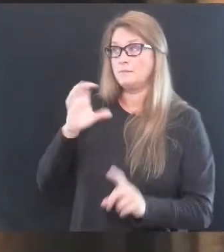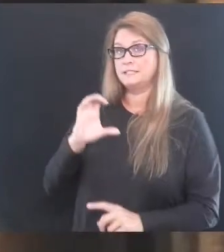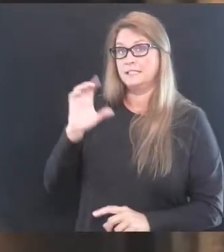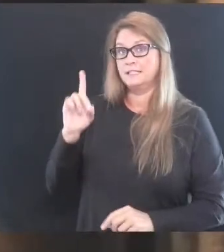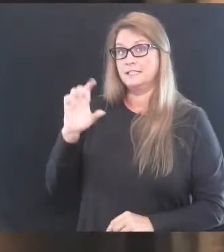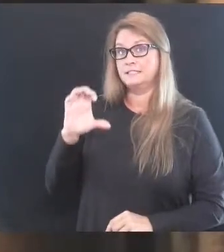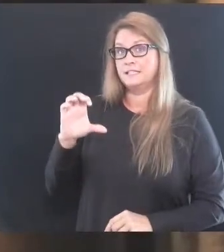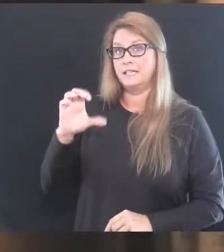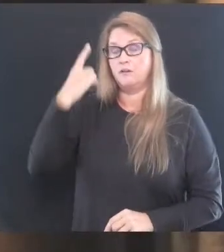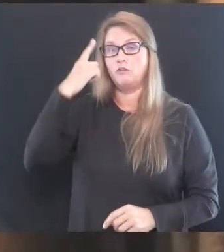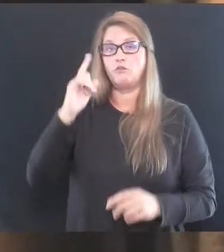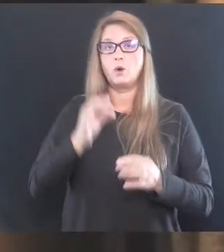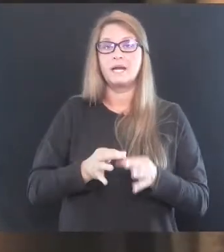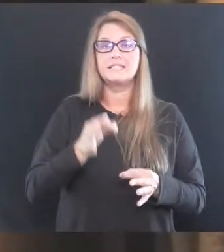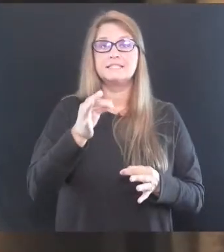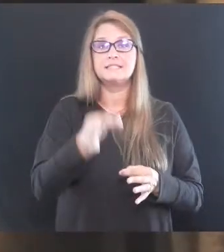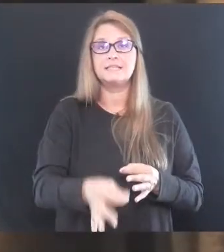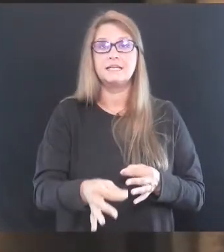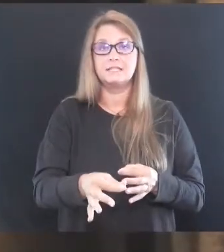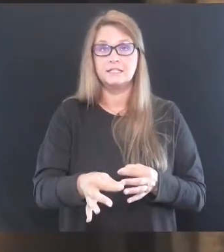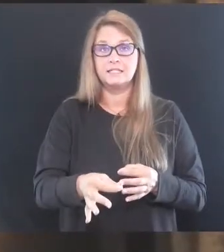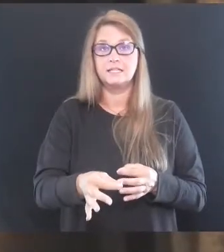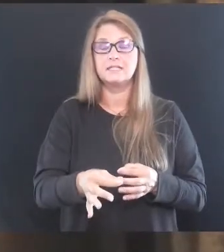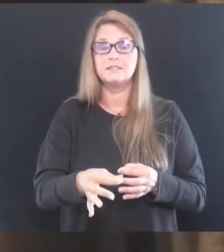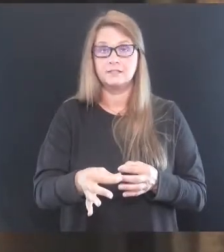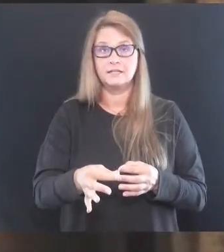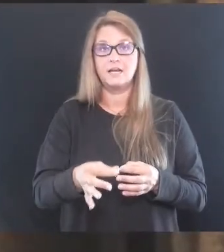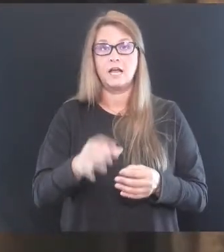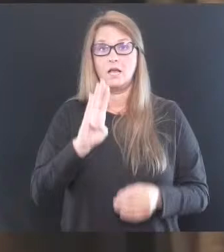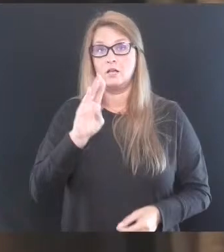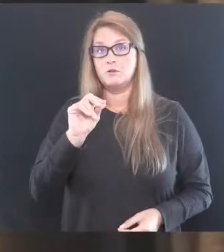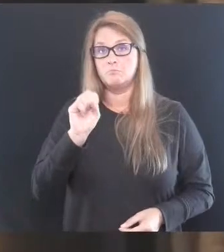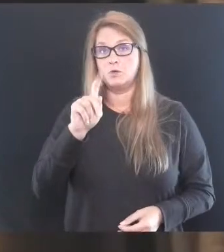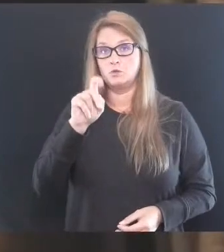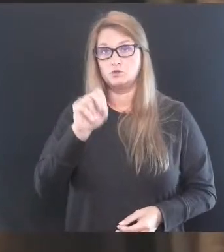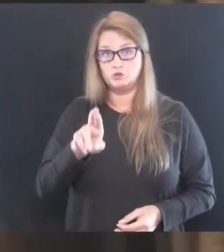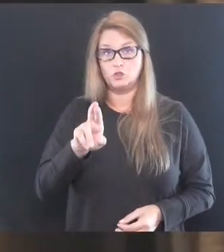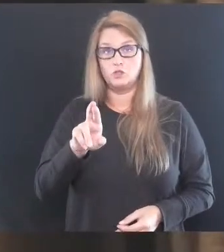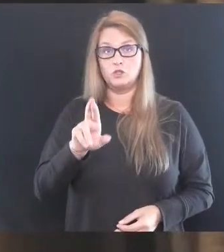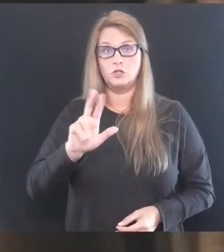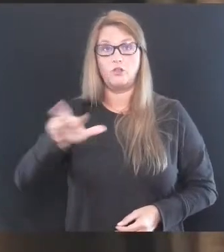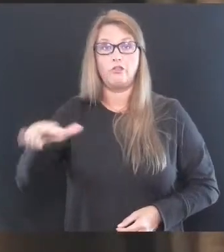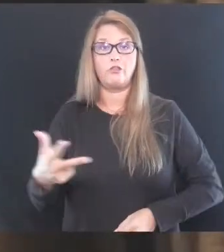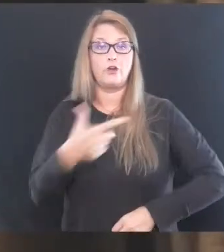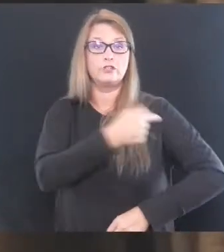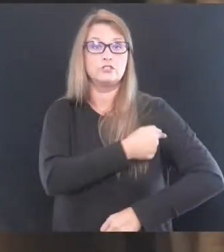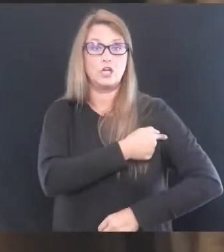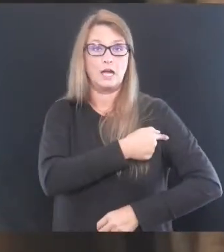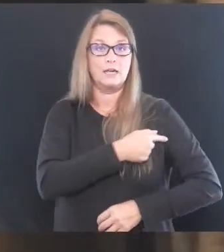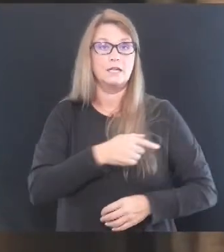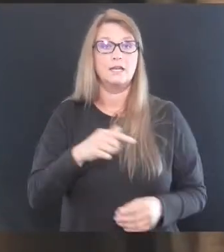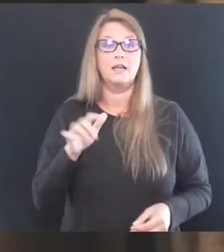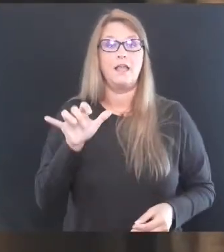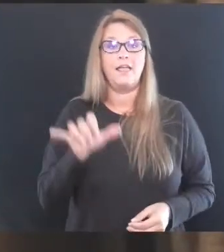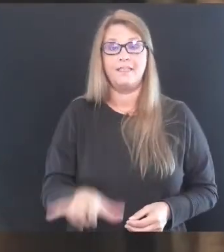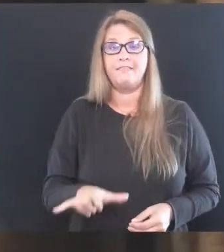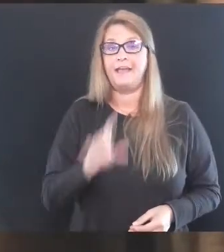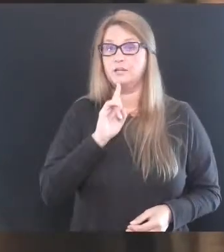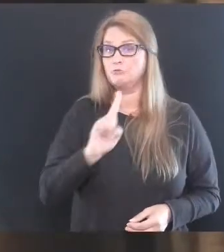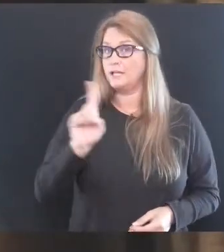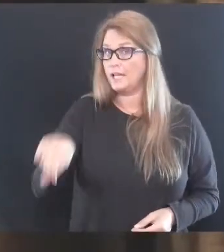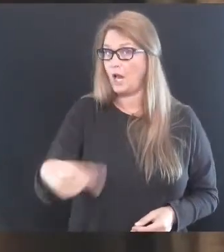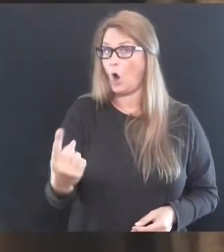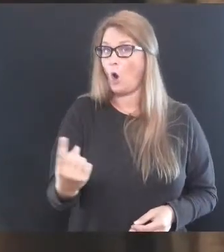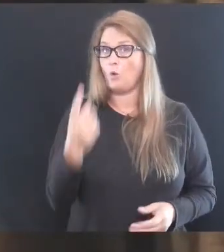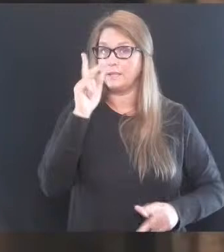for extending the indications for booster vaccines. Again, as the governor said, these are really only for people